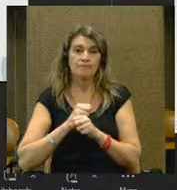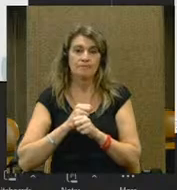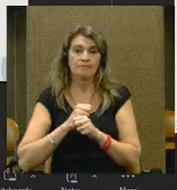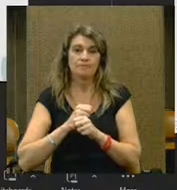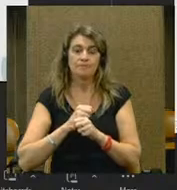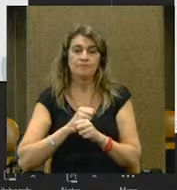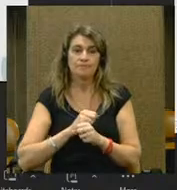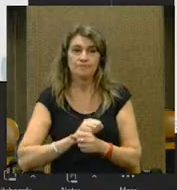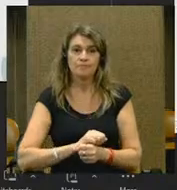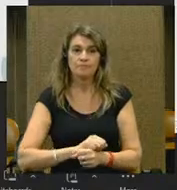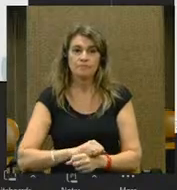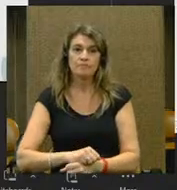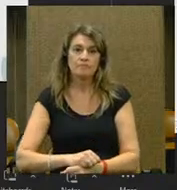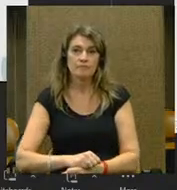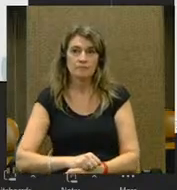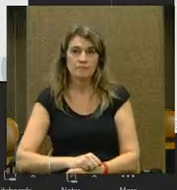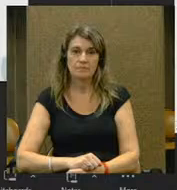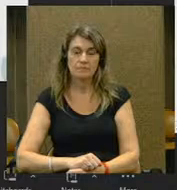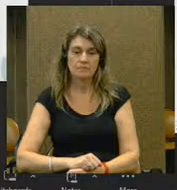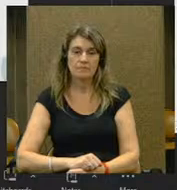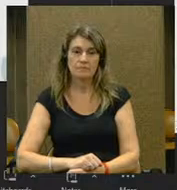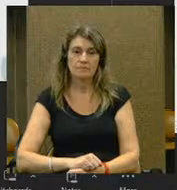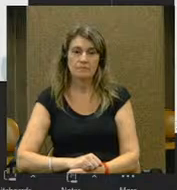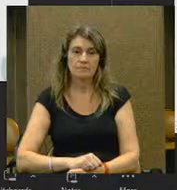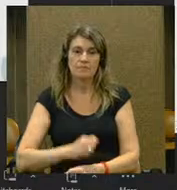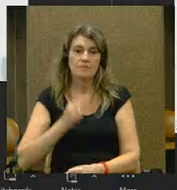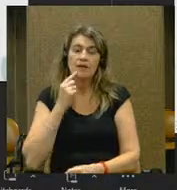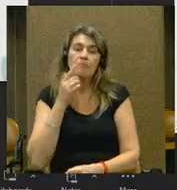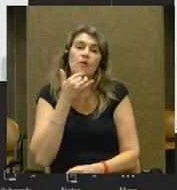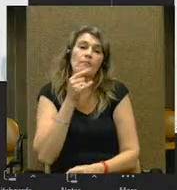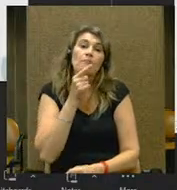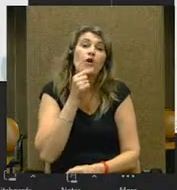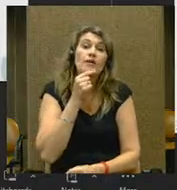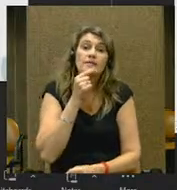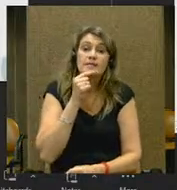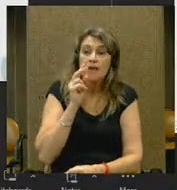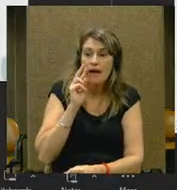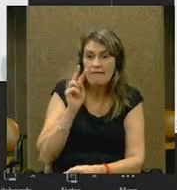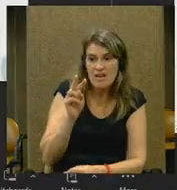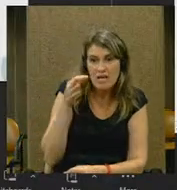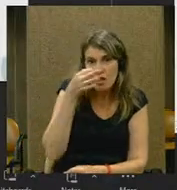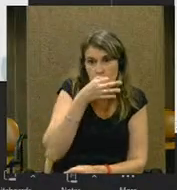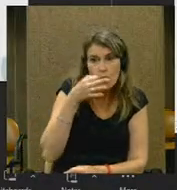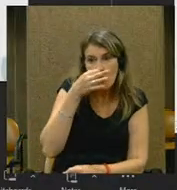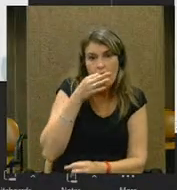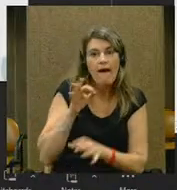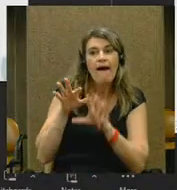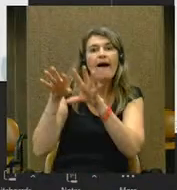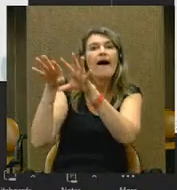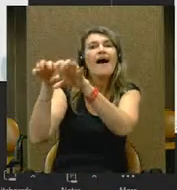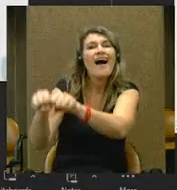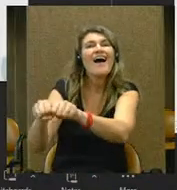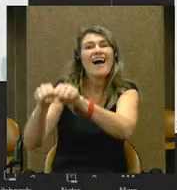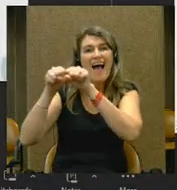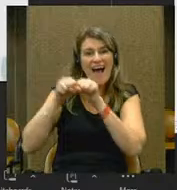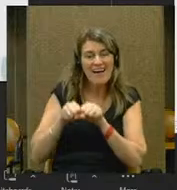and there's no mandatory treatment. The whole idea of decriminalization is to really destigmatize